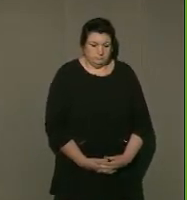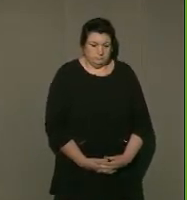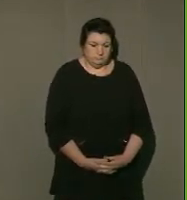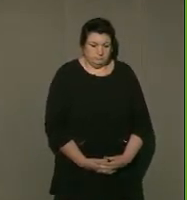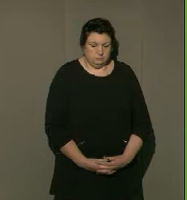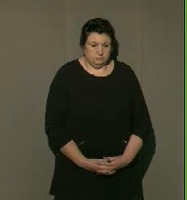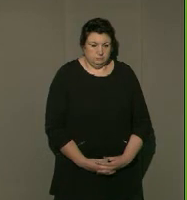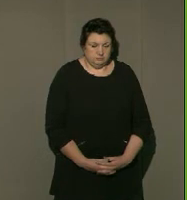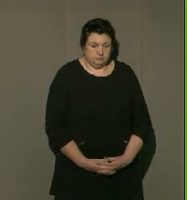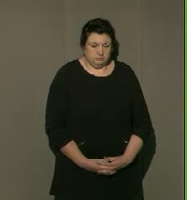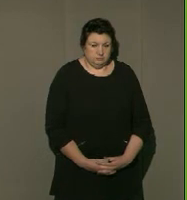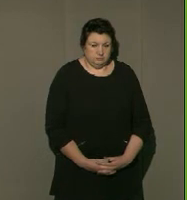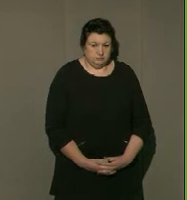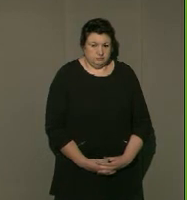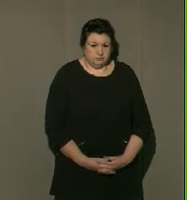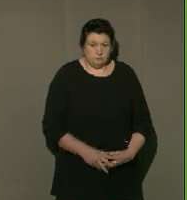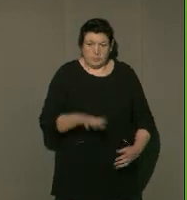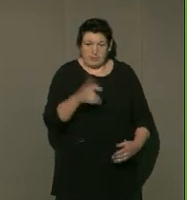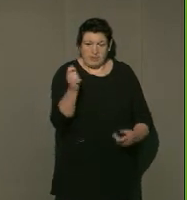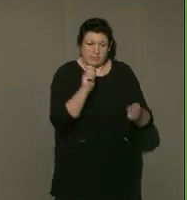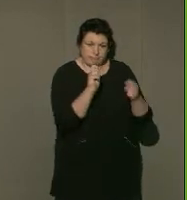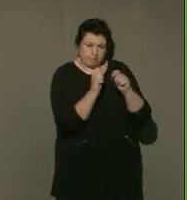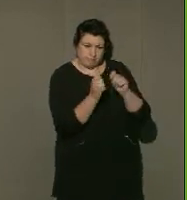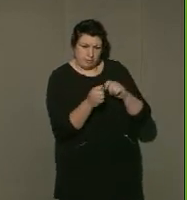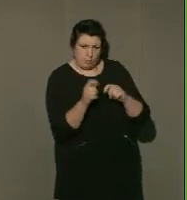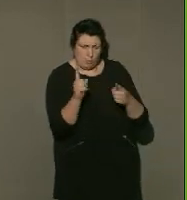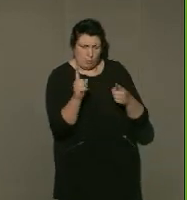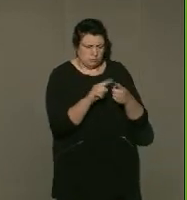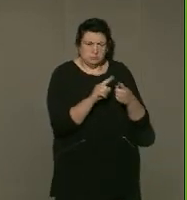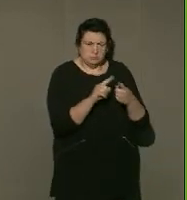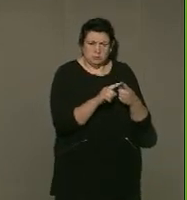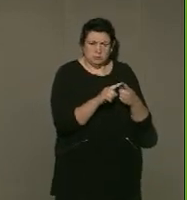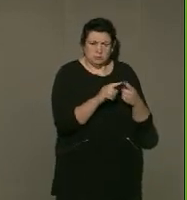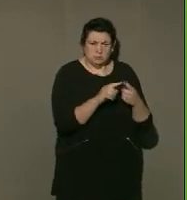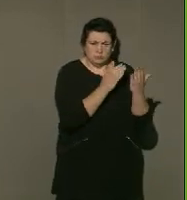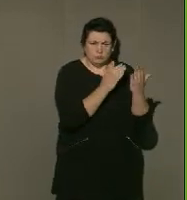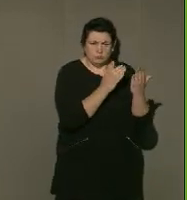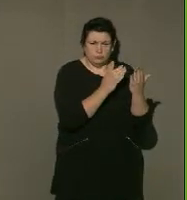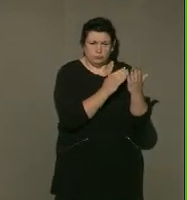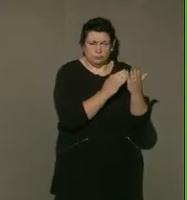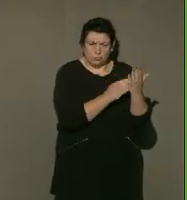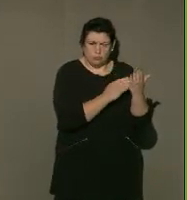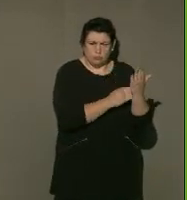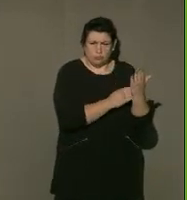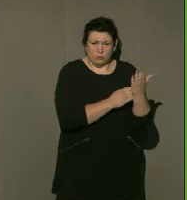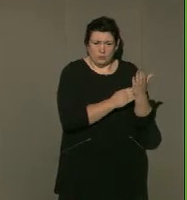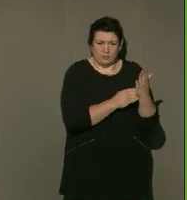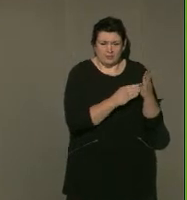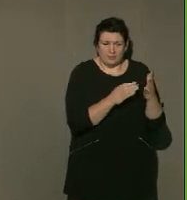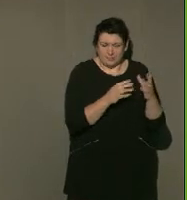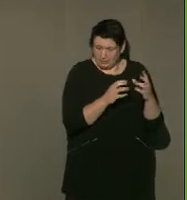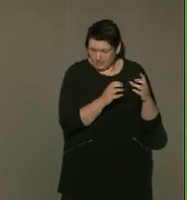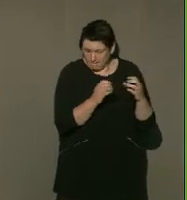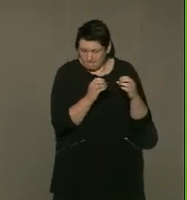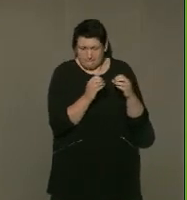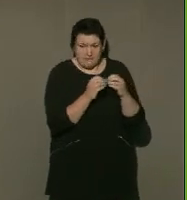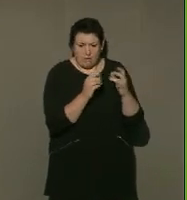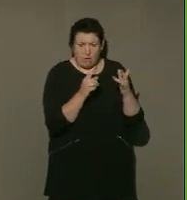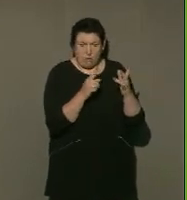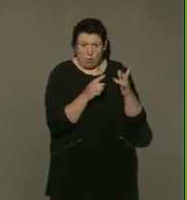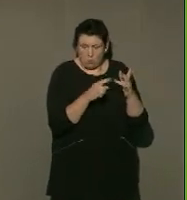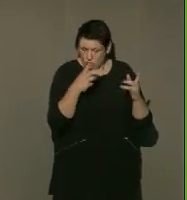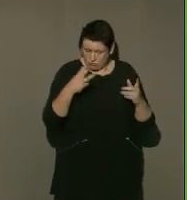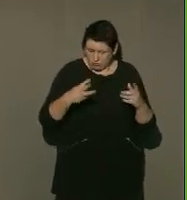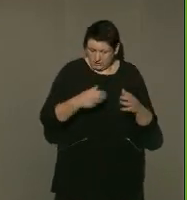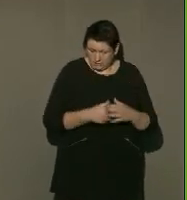Okay, so the next amendment I've got is to rule the amendment to DO3. So DO3 is a motion